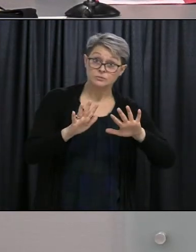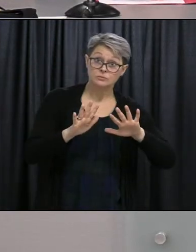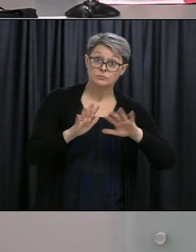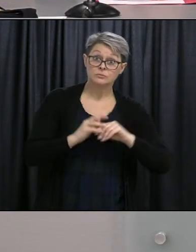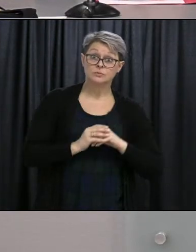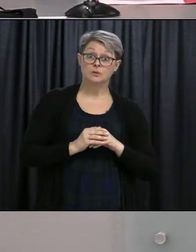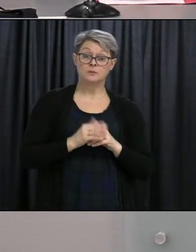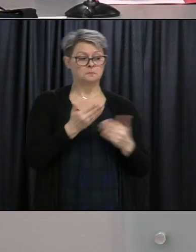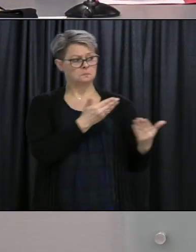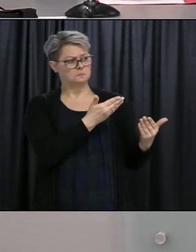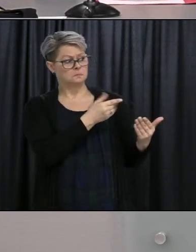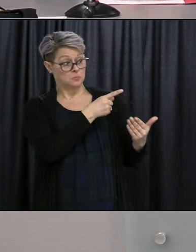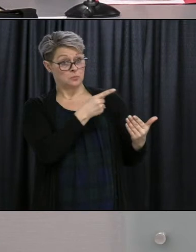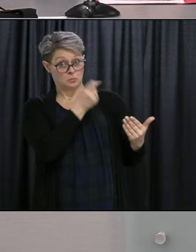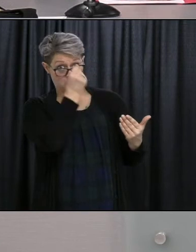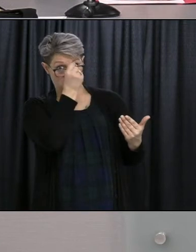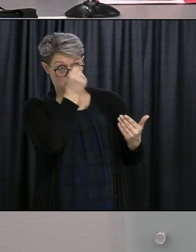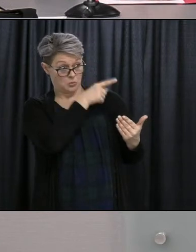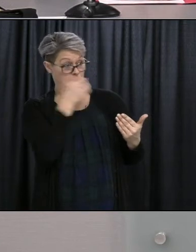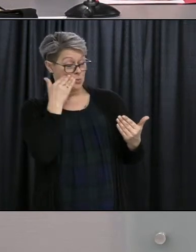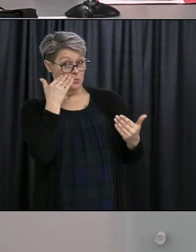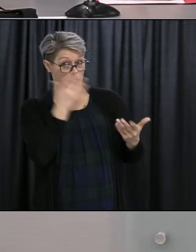Minister, do you have details on that one?